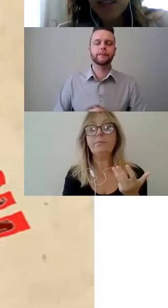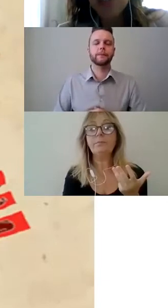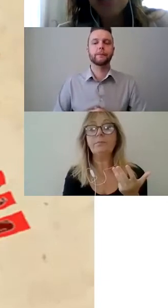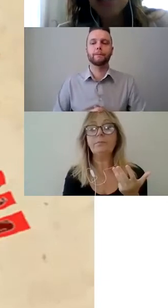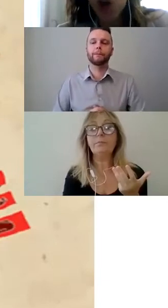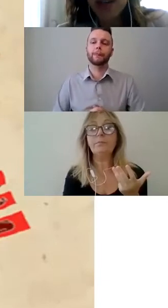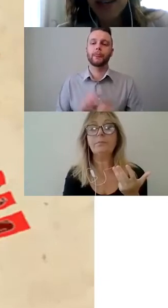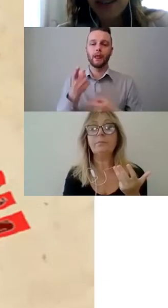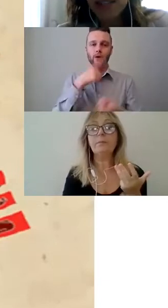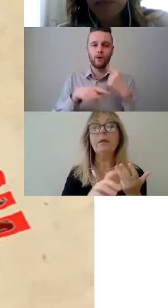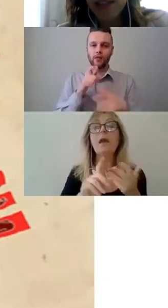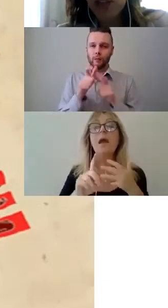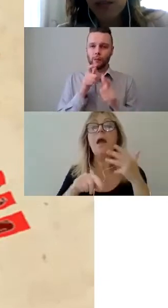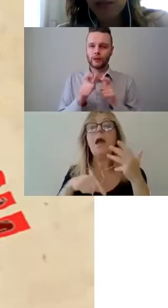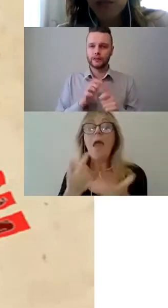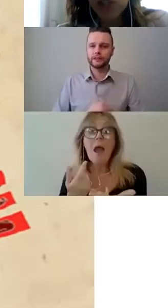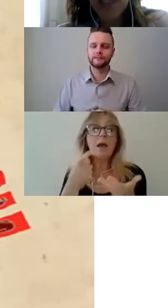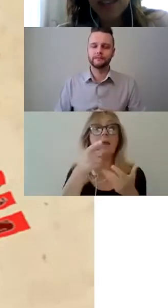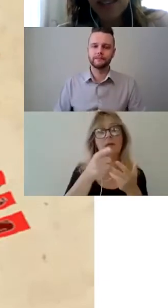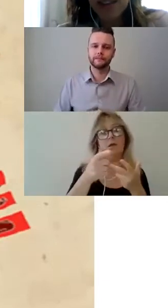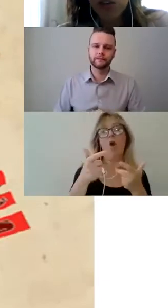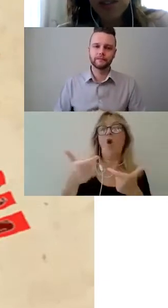these words